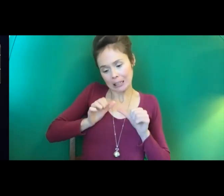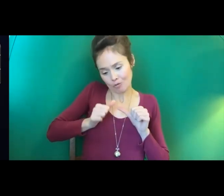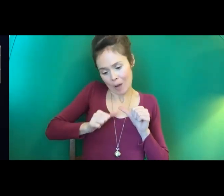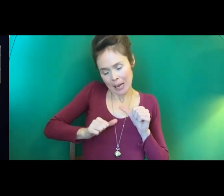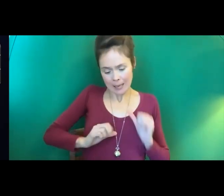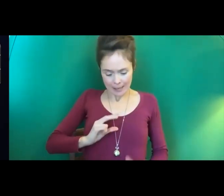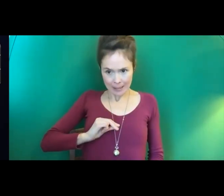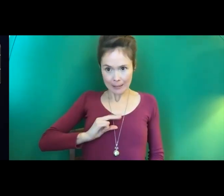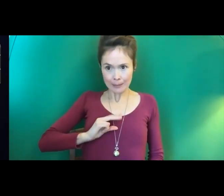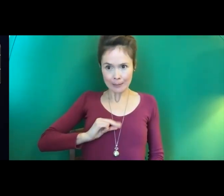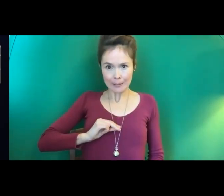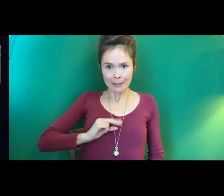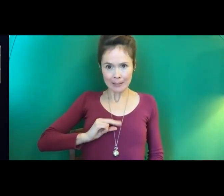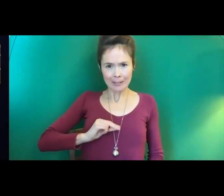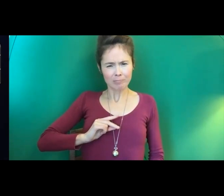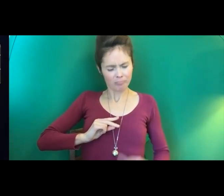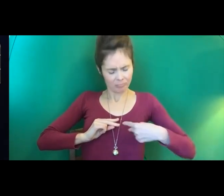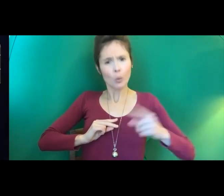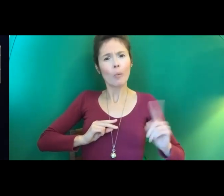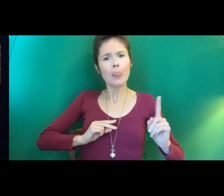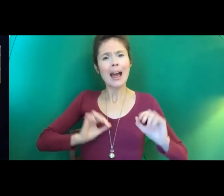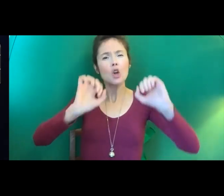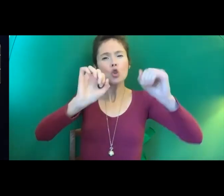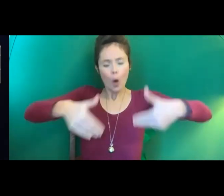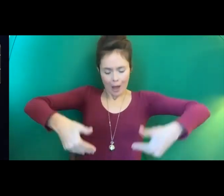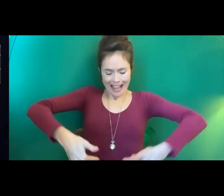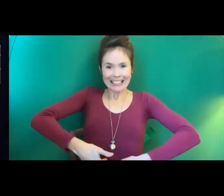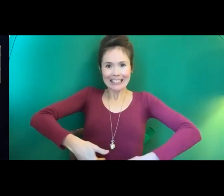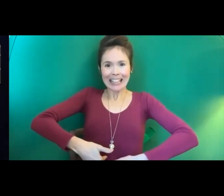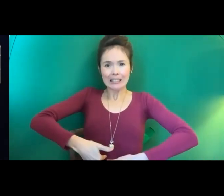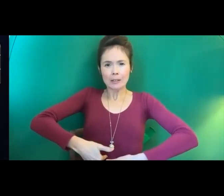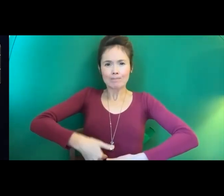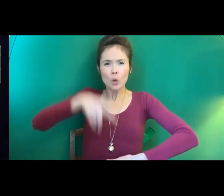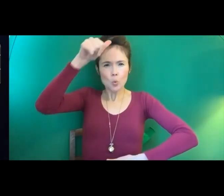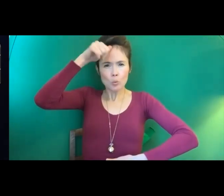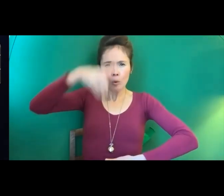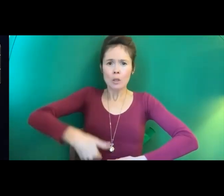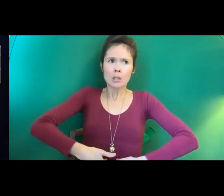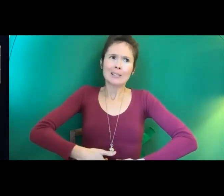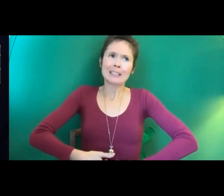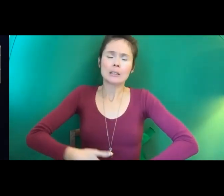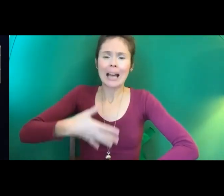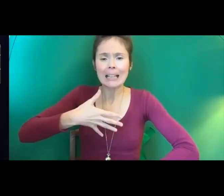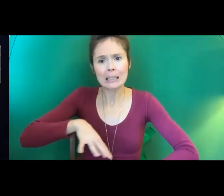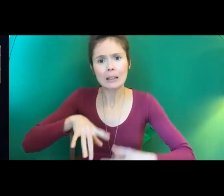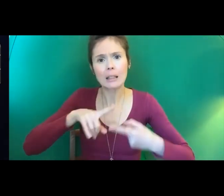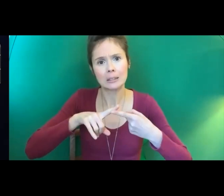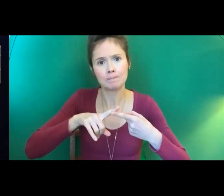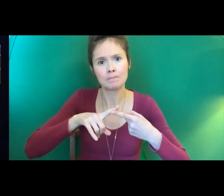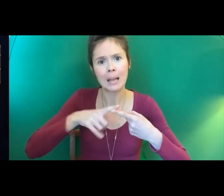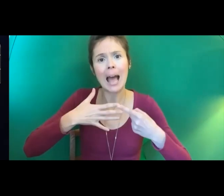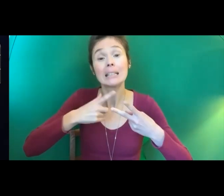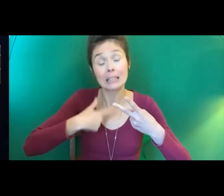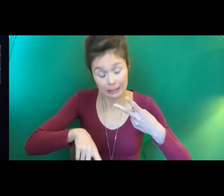access rider is your gut reaction. You know what your needs are, and you know that when they're met,